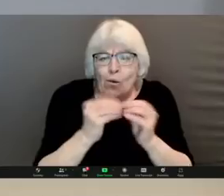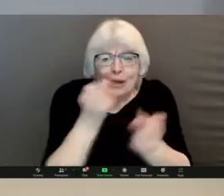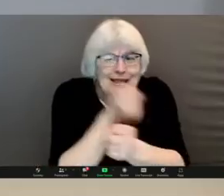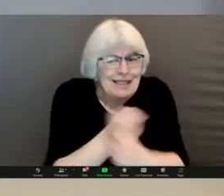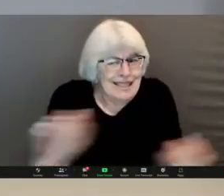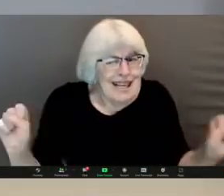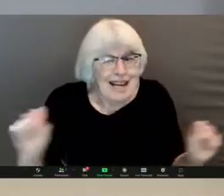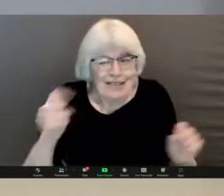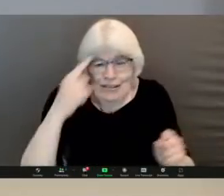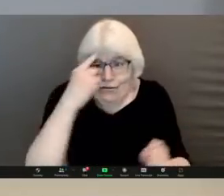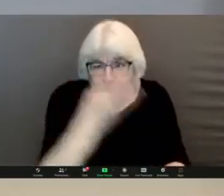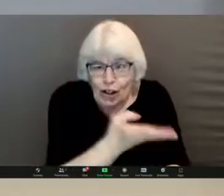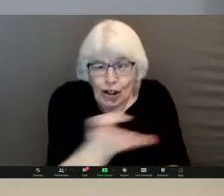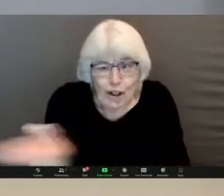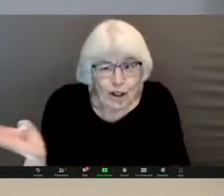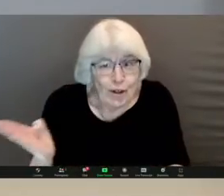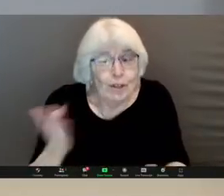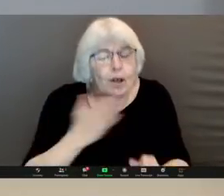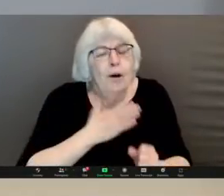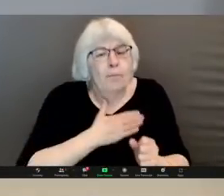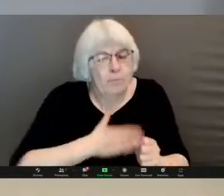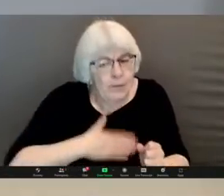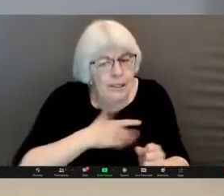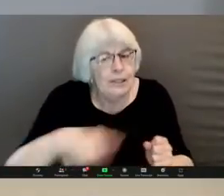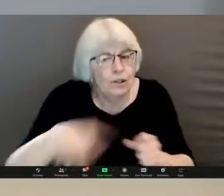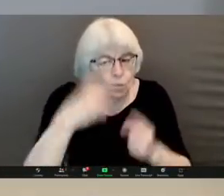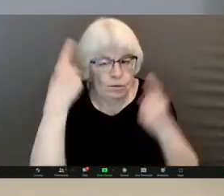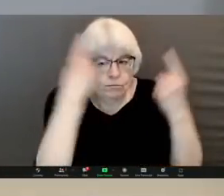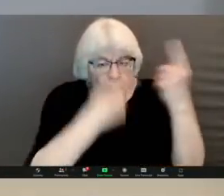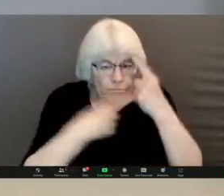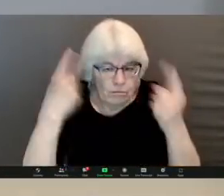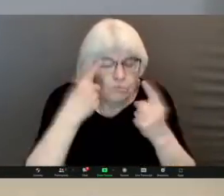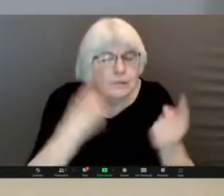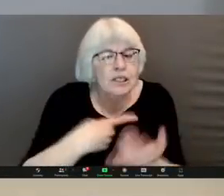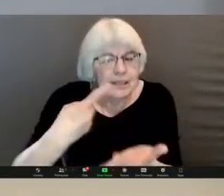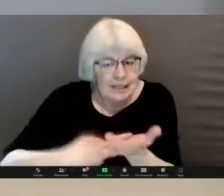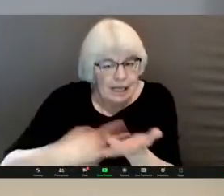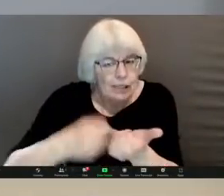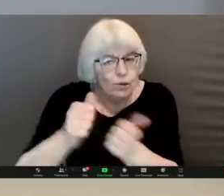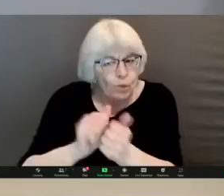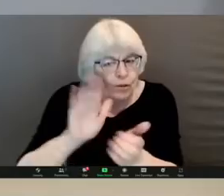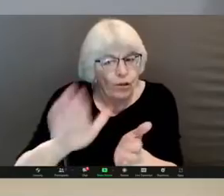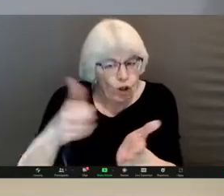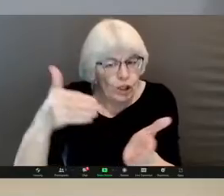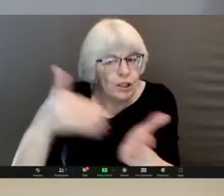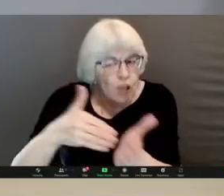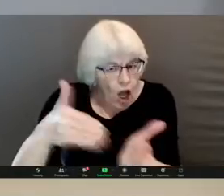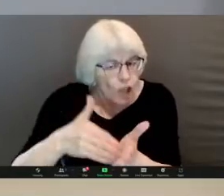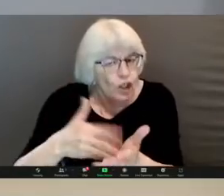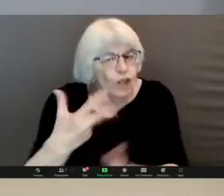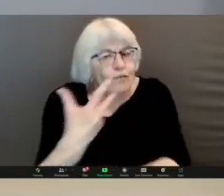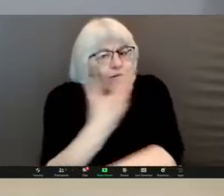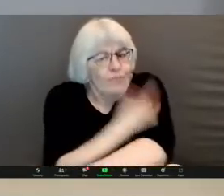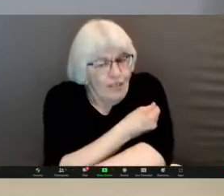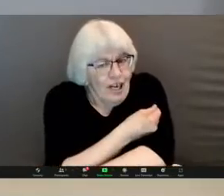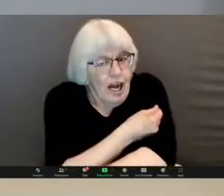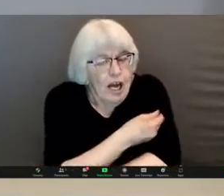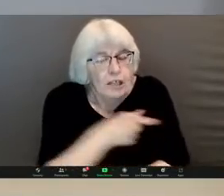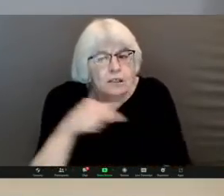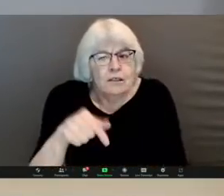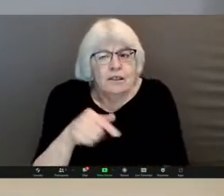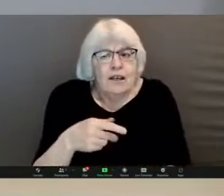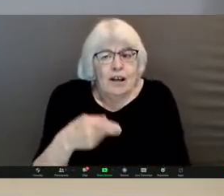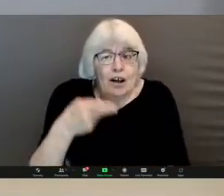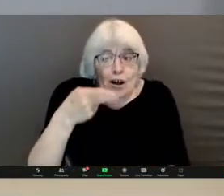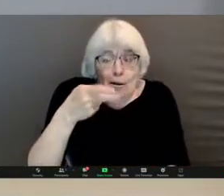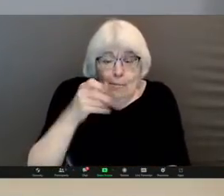vaccine. I will note that Health PI reports that 99% of physicians at Health PI